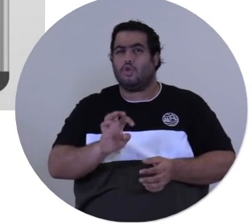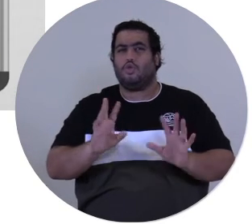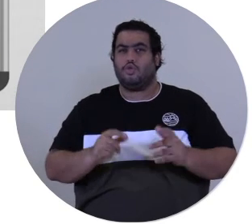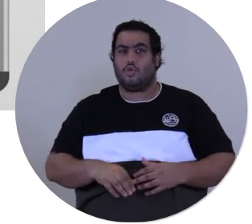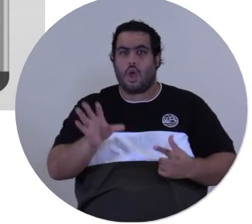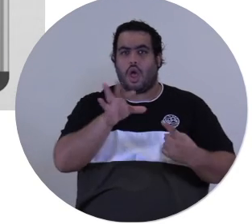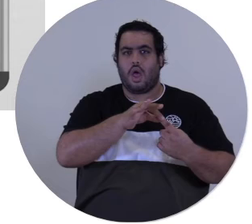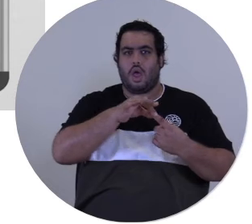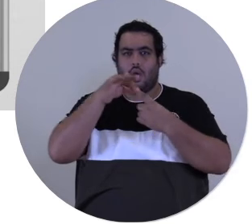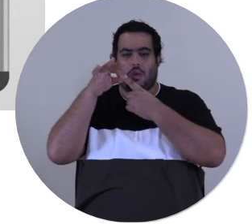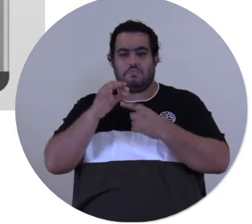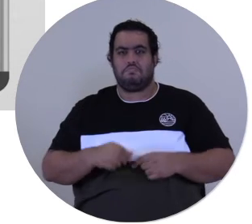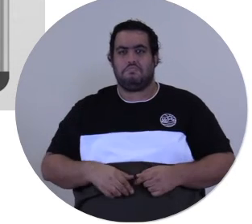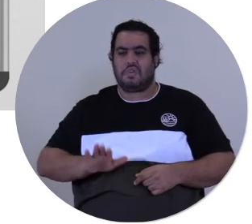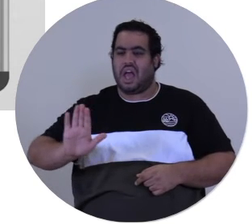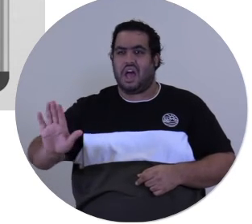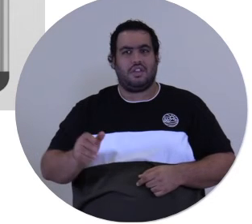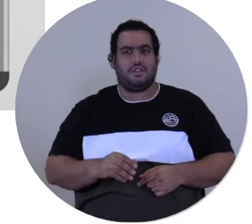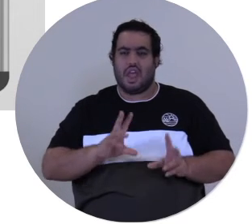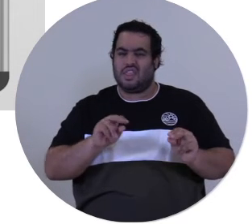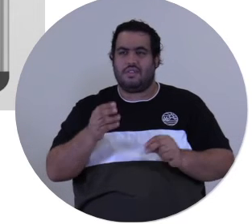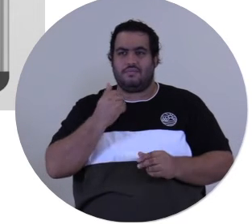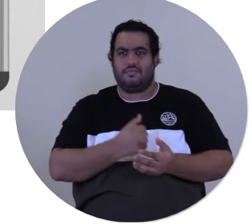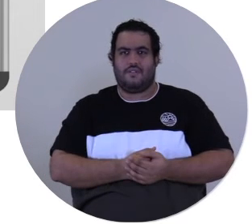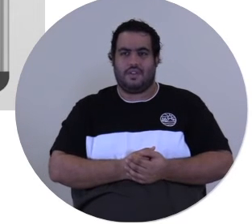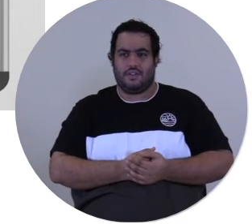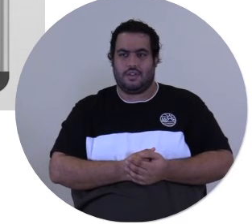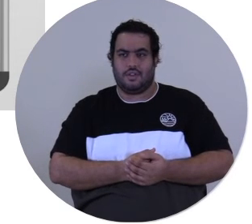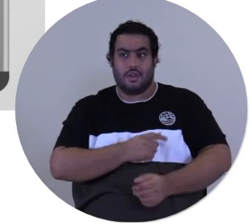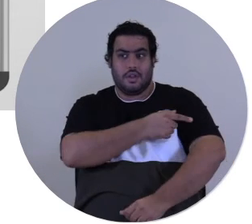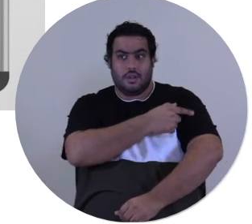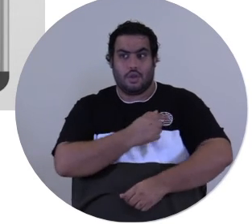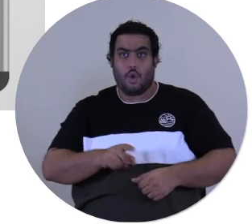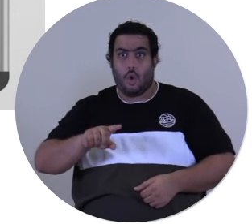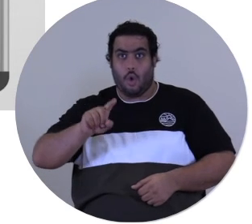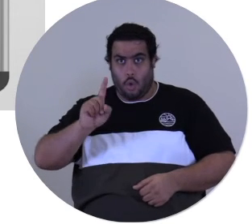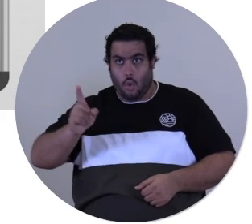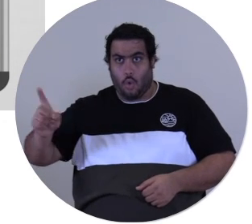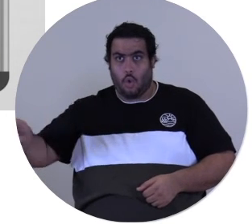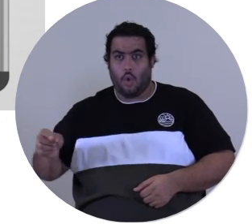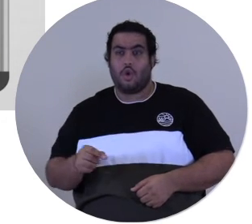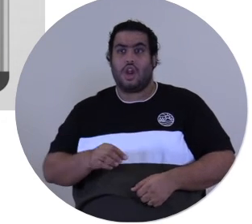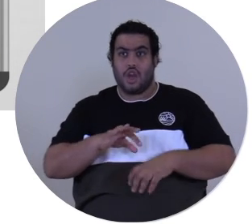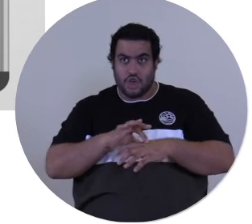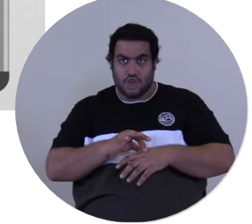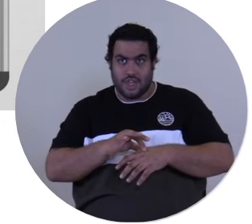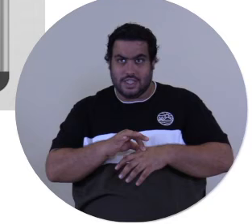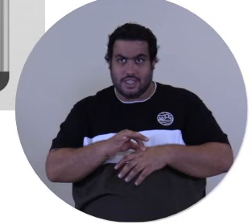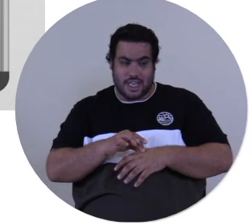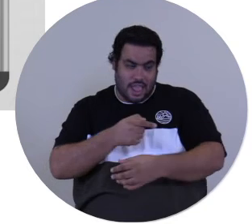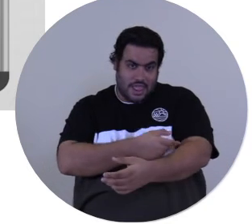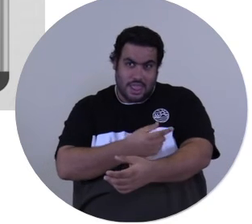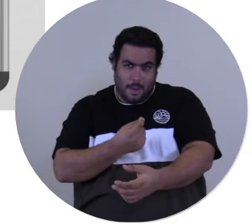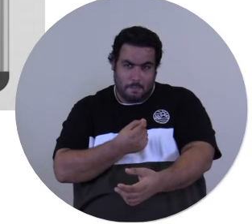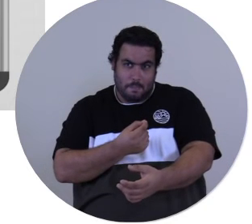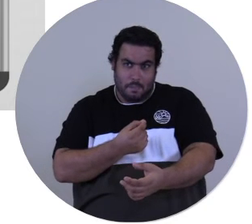anything else, like the building. Example, each person's genetic code is unique, except in the